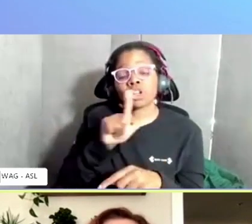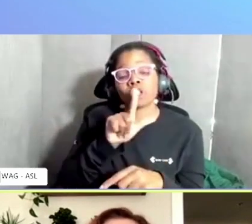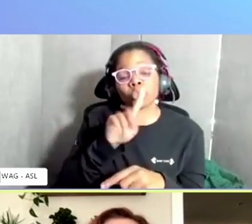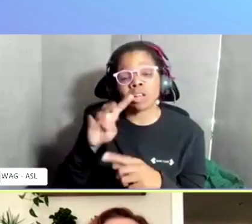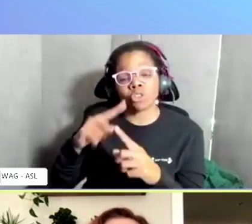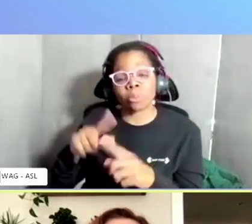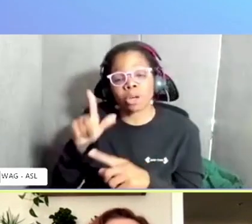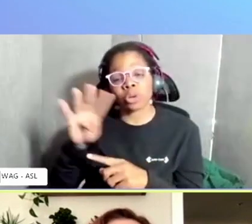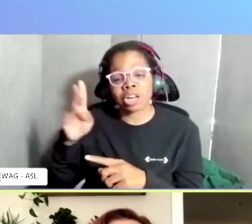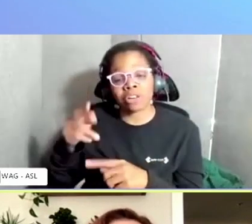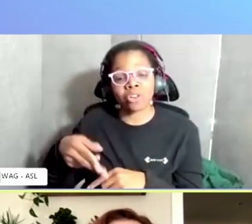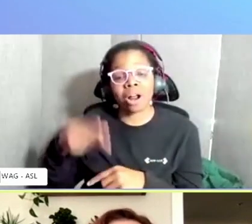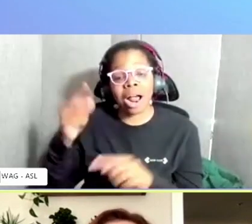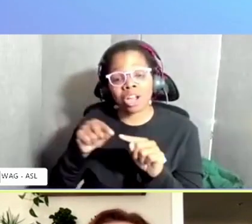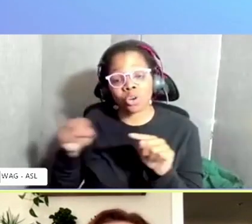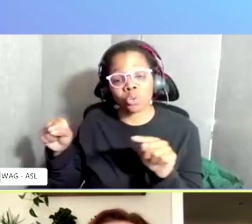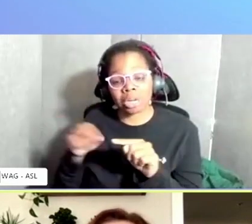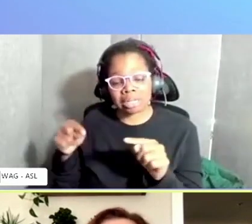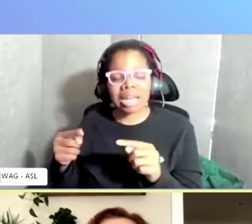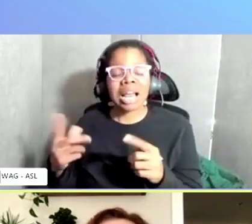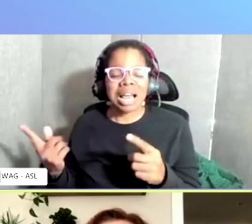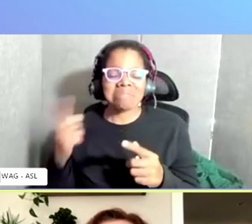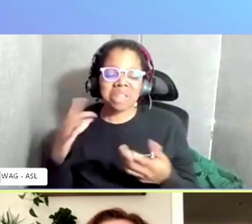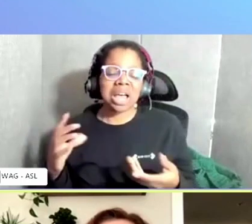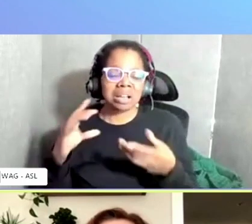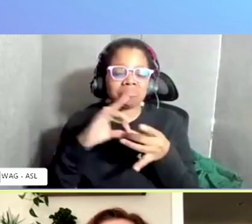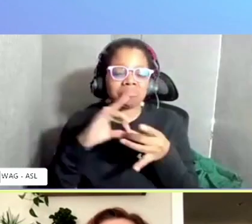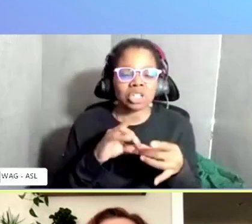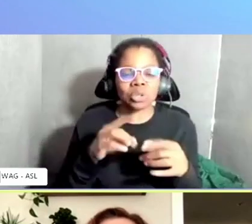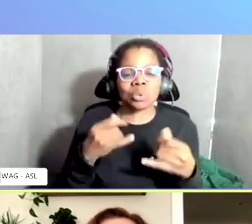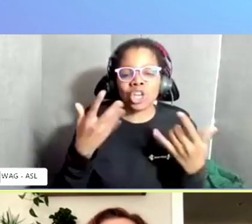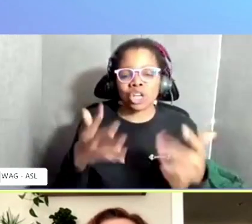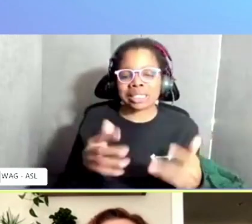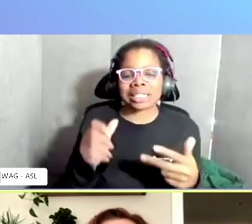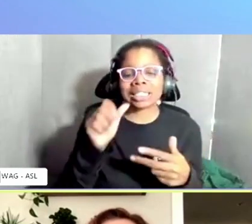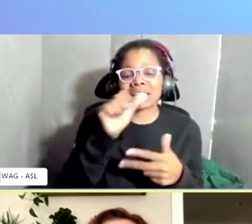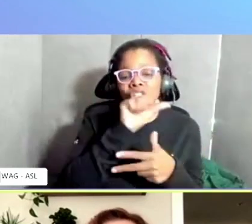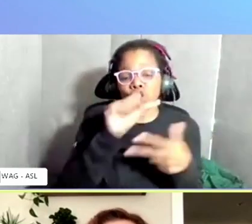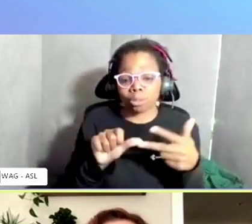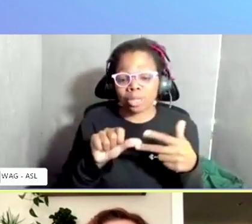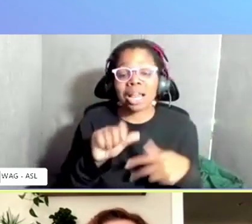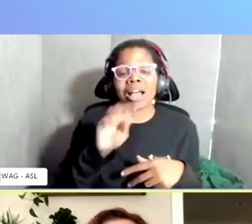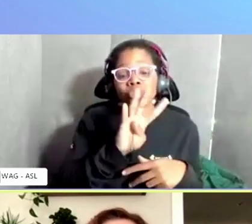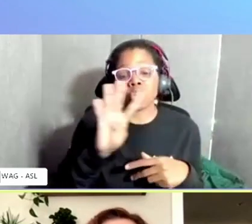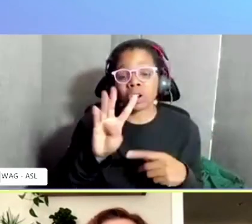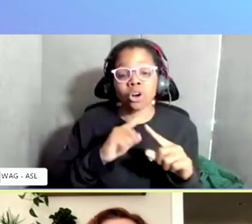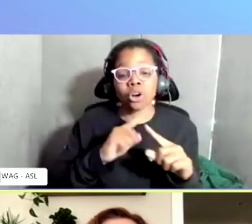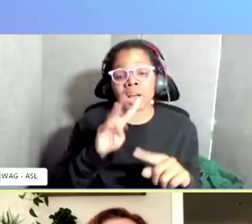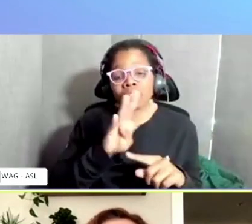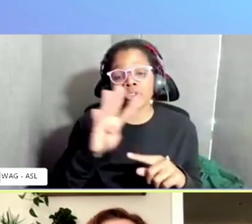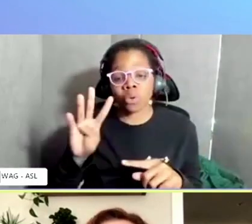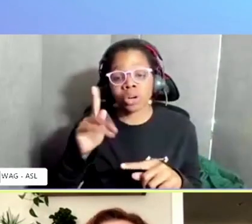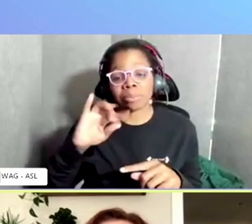width, which is a companion to the existing AAA requirement of 44 by 44 pixels added